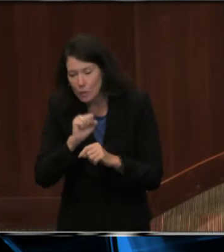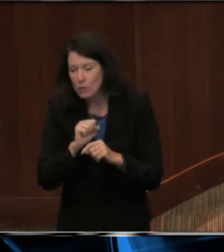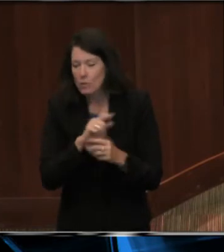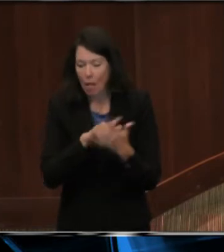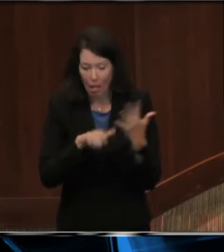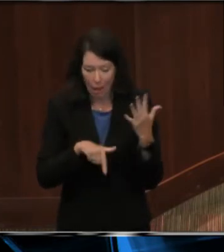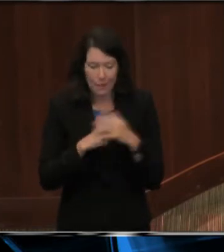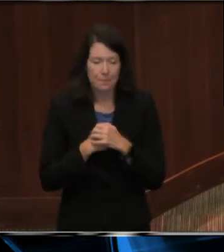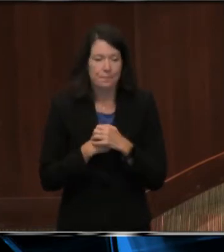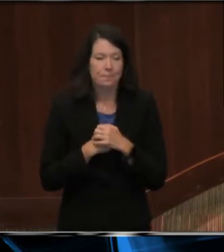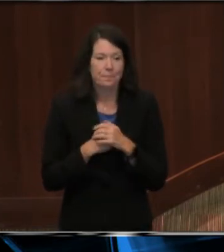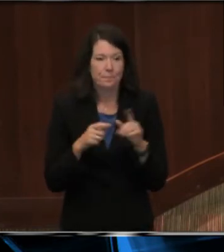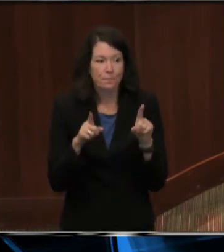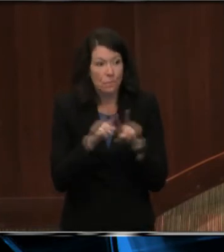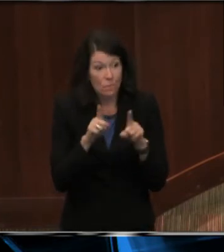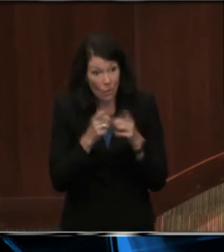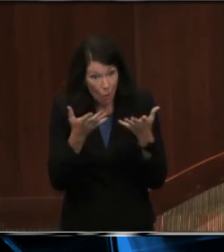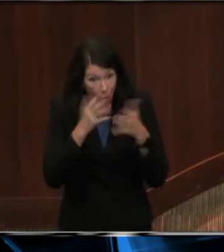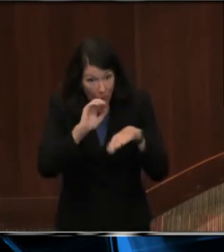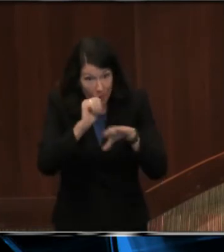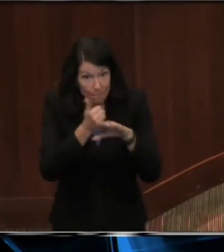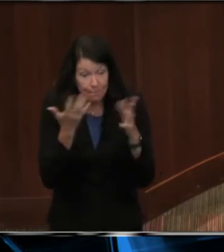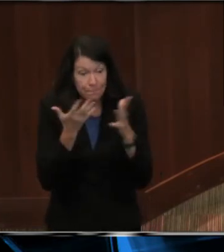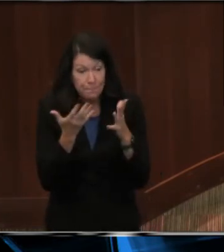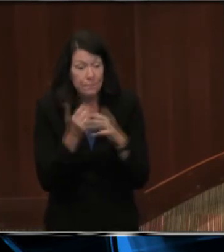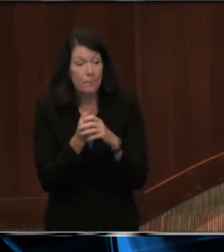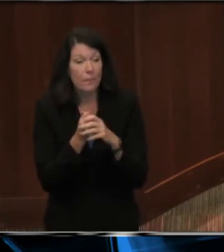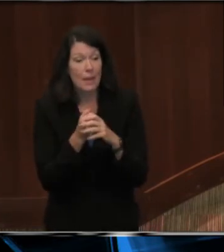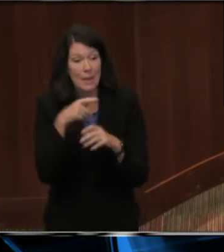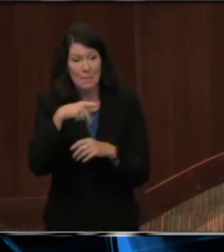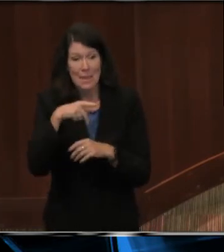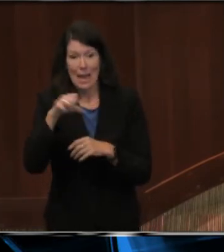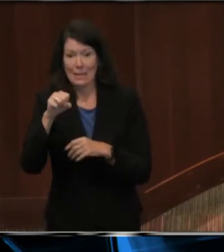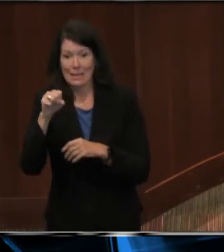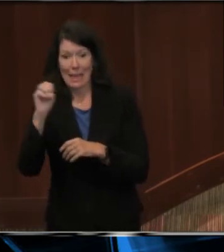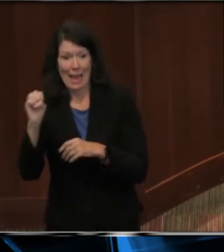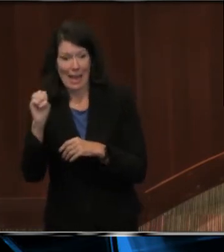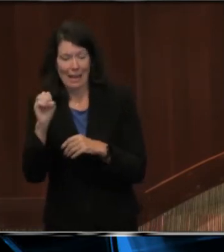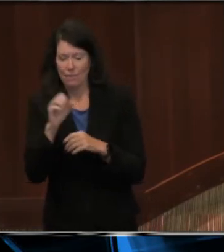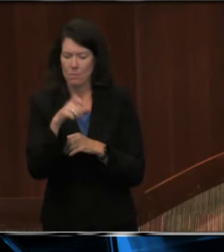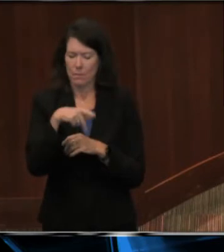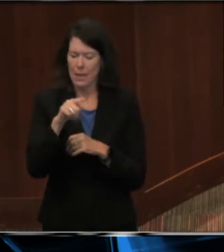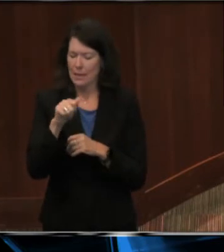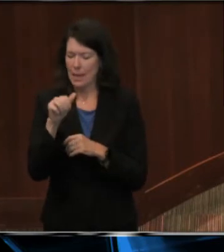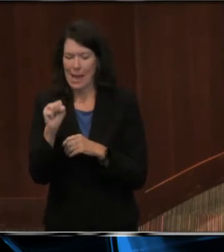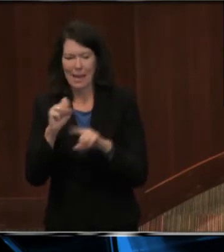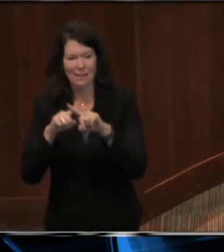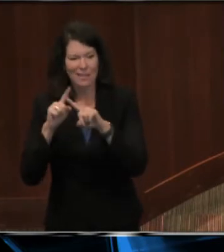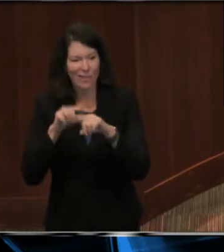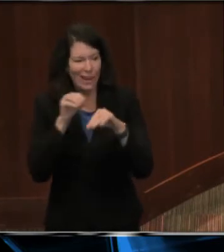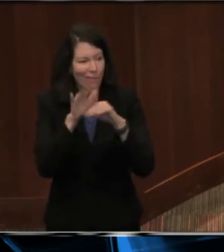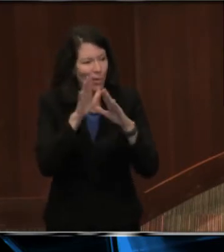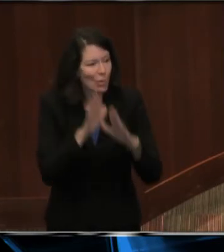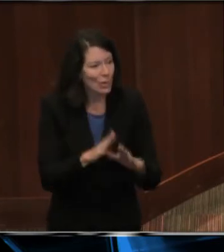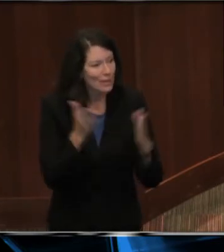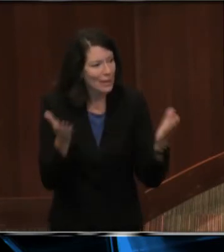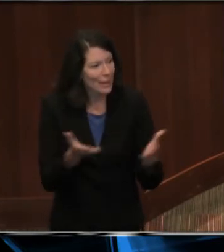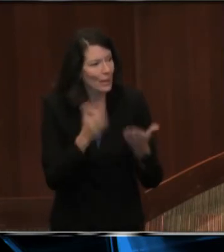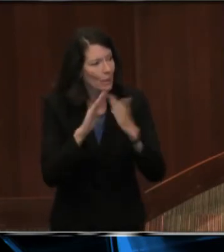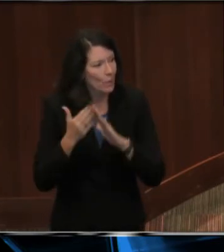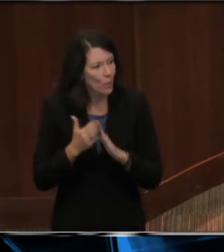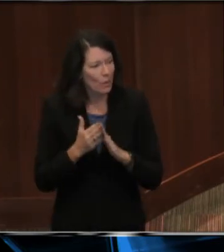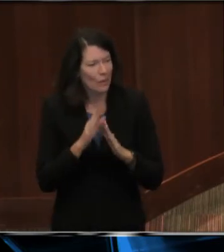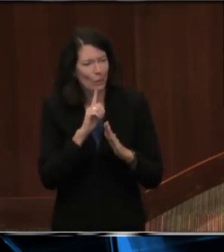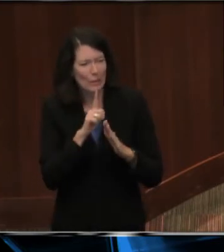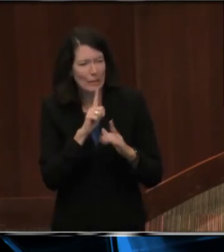Another idea that we're wanting to put in place is a series of PSA-style videos with different artists and influencers in the community,